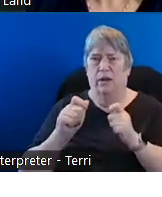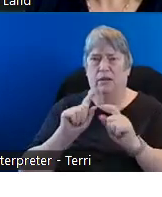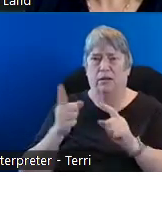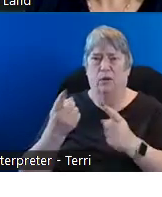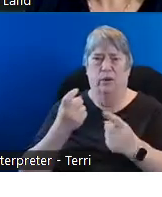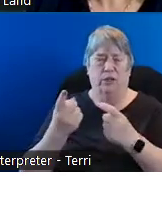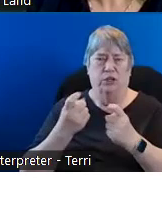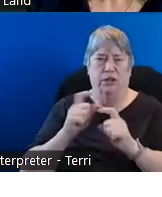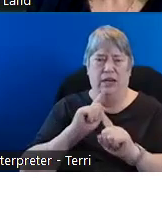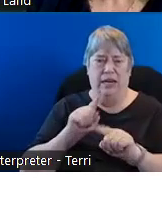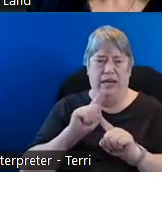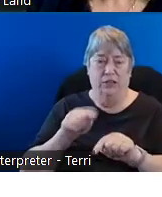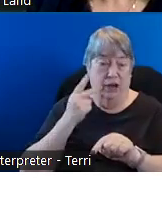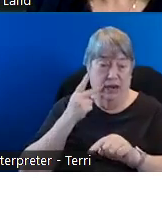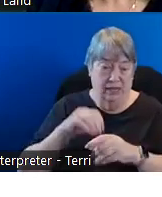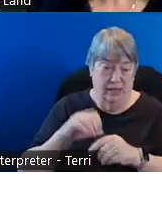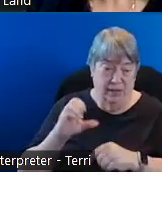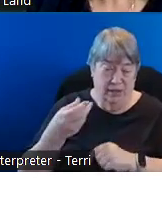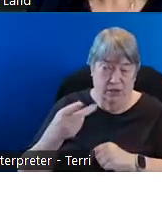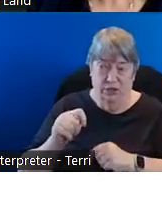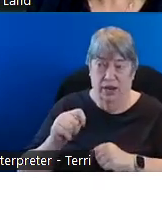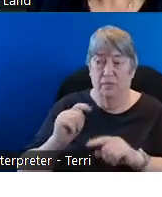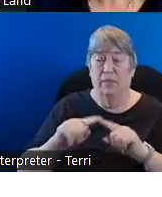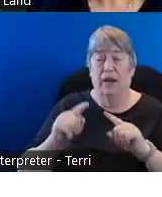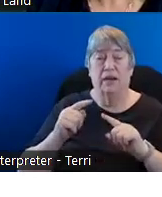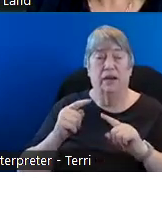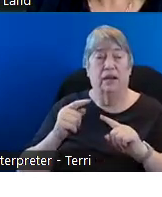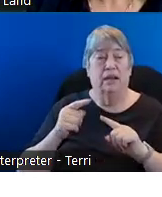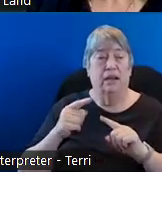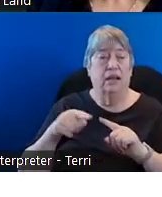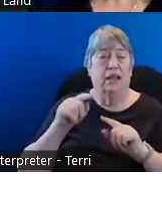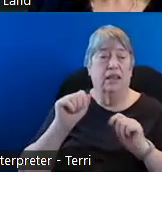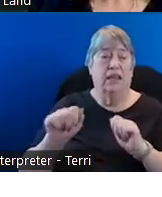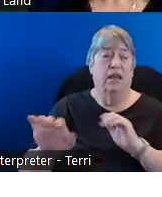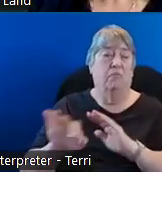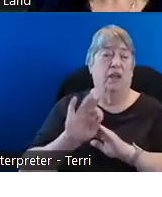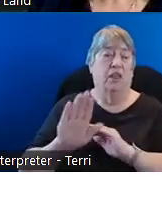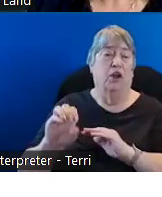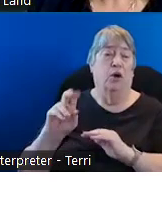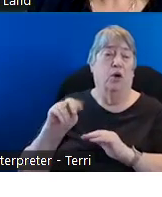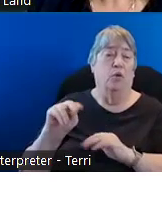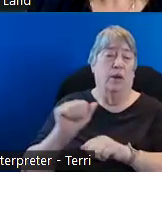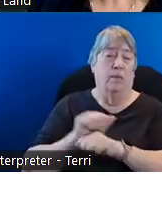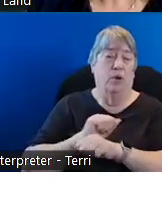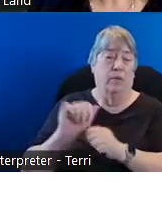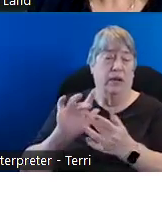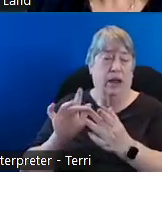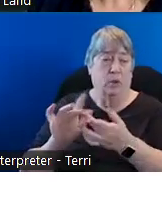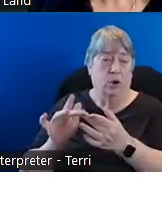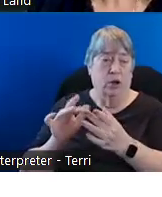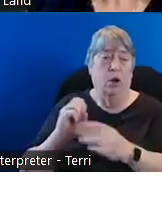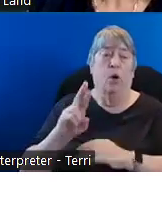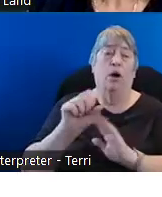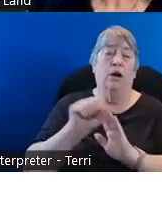guys have, I see in the chat. But a beneficiary can choose an employment network or a state vocational agency if they're found,